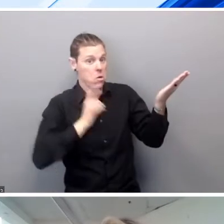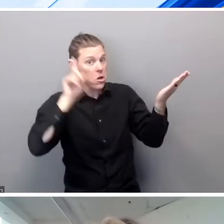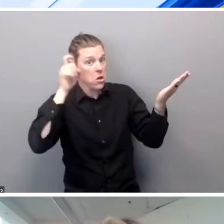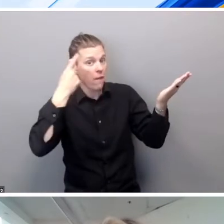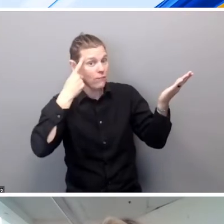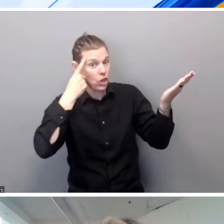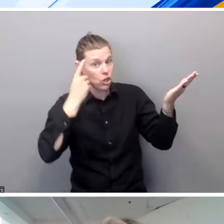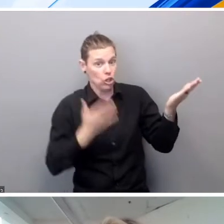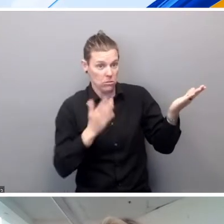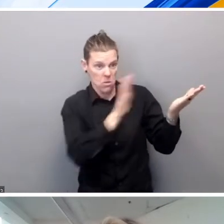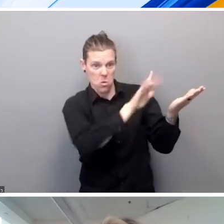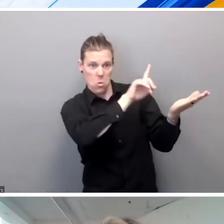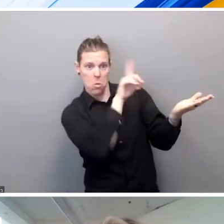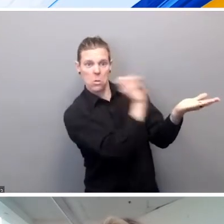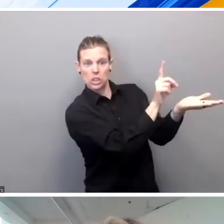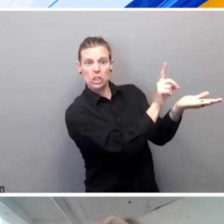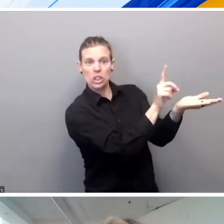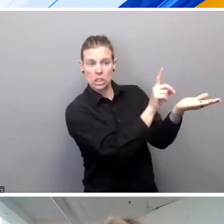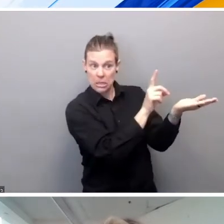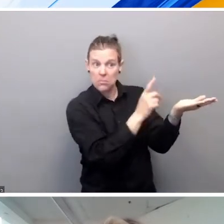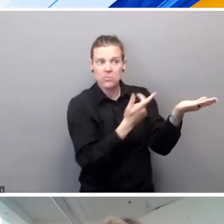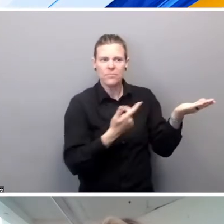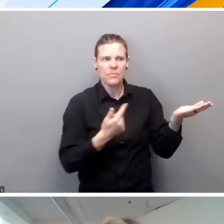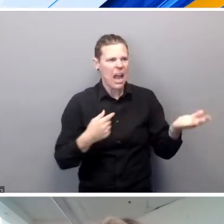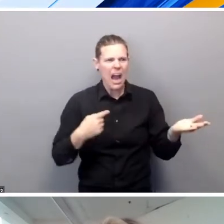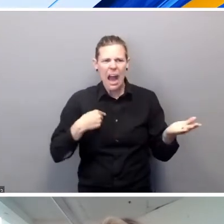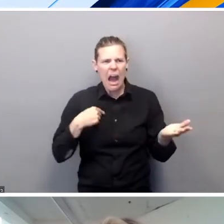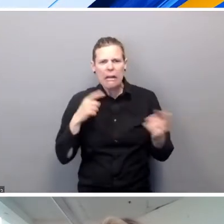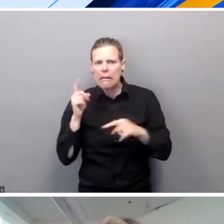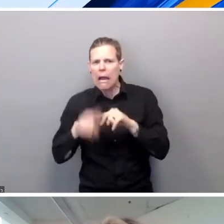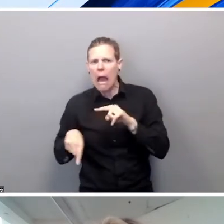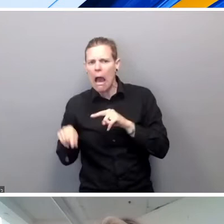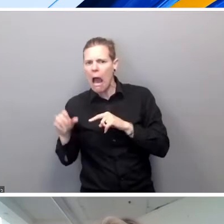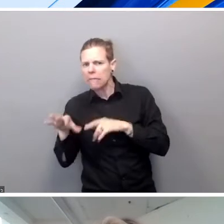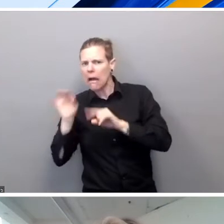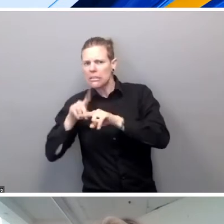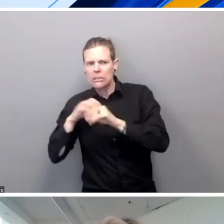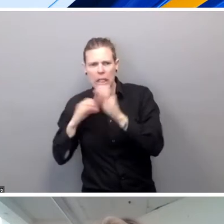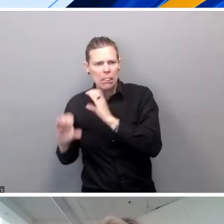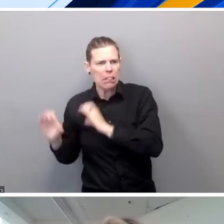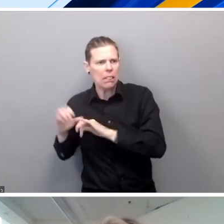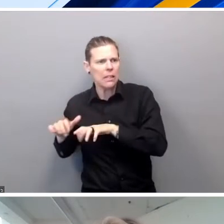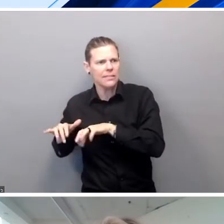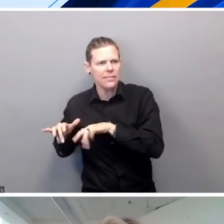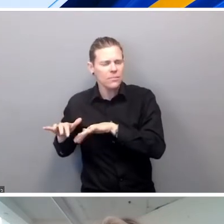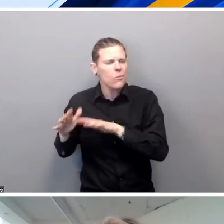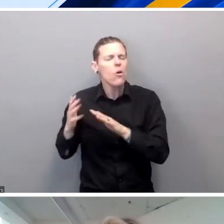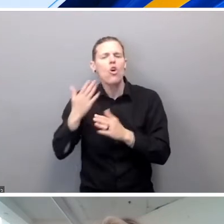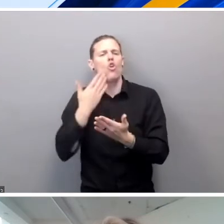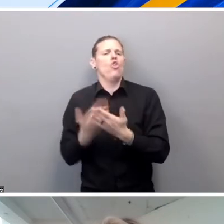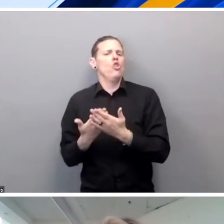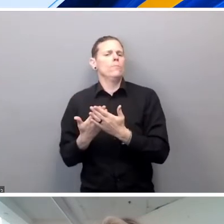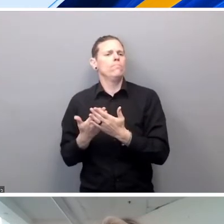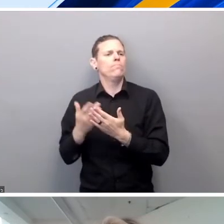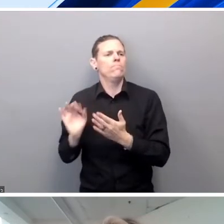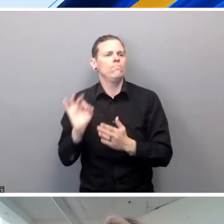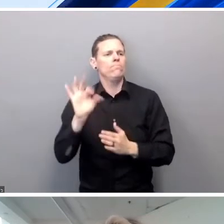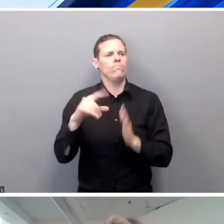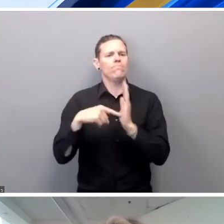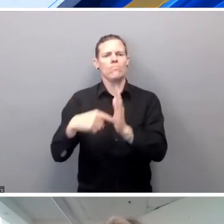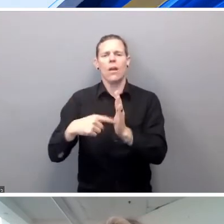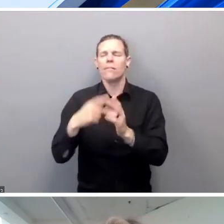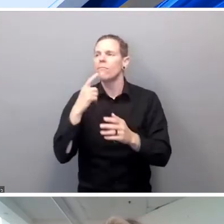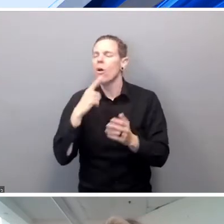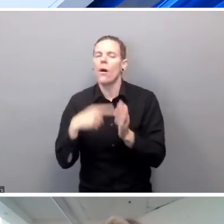though, one of the things I couldn't find anywhere in this is examples of generic versions of these